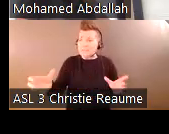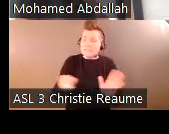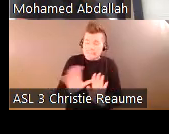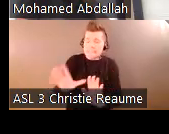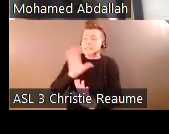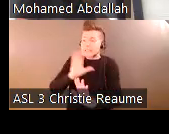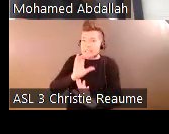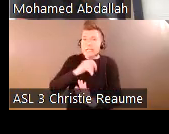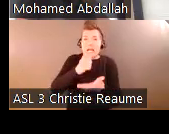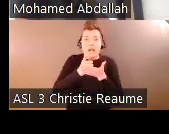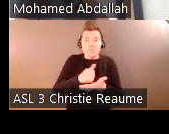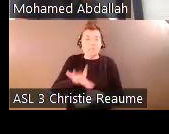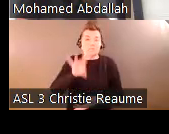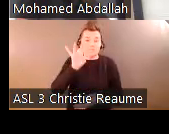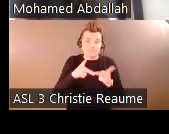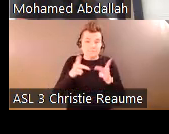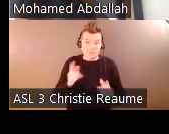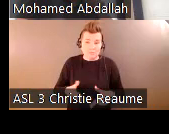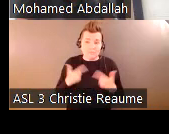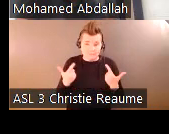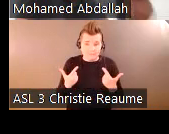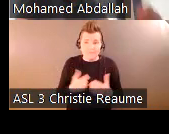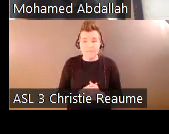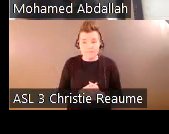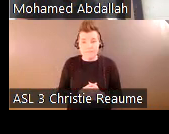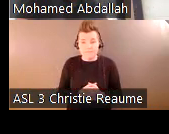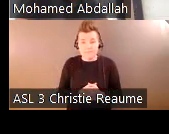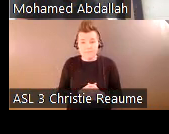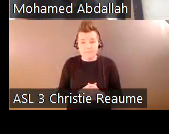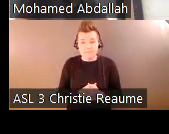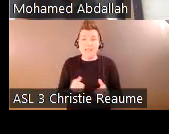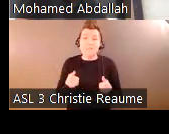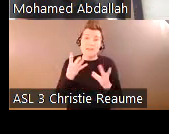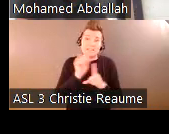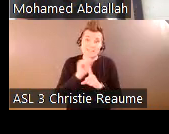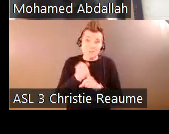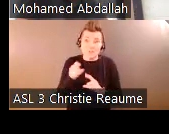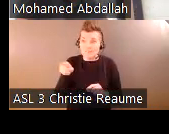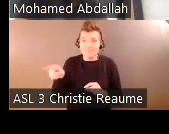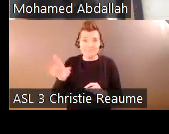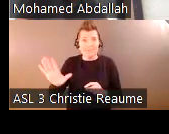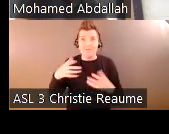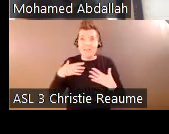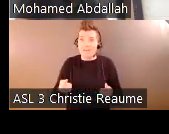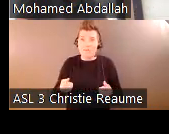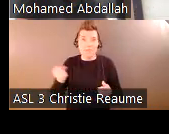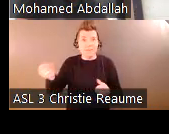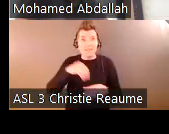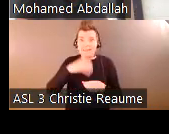the period after the hospital, as we found a lot of cases that when people get discharged from the hospital due to the health needs and other needs,